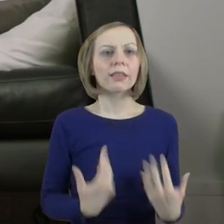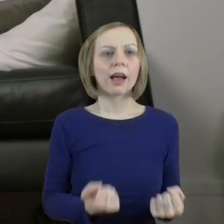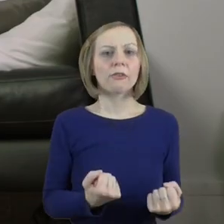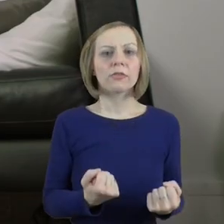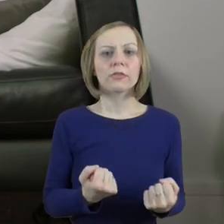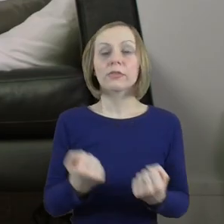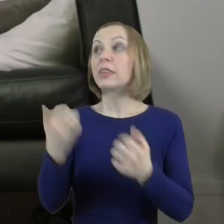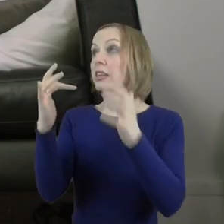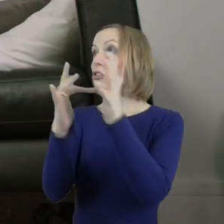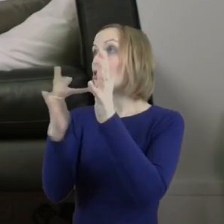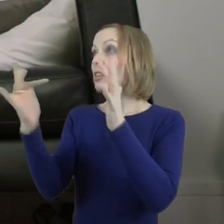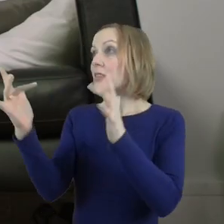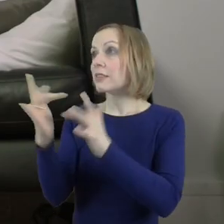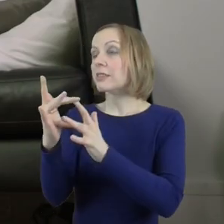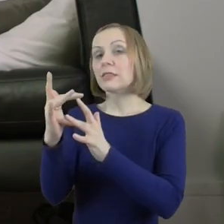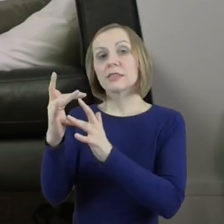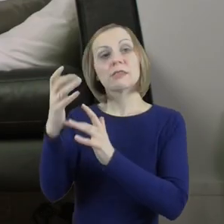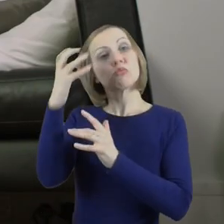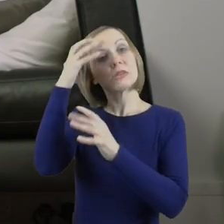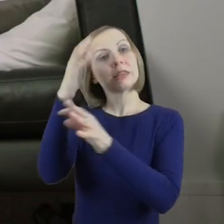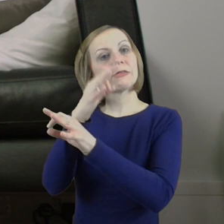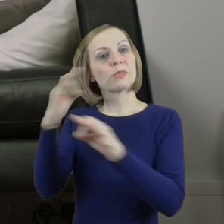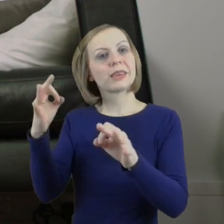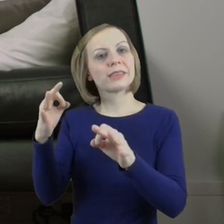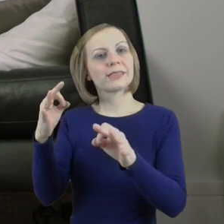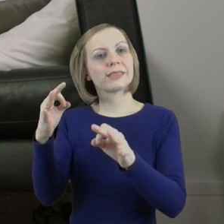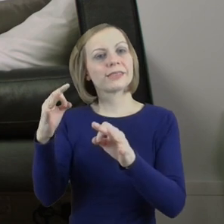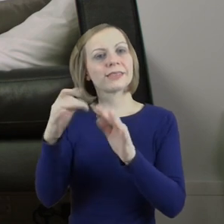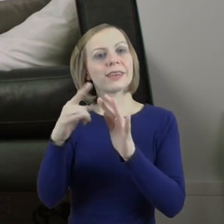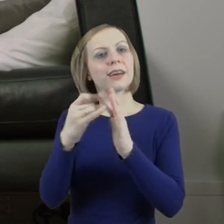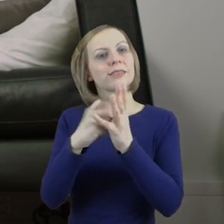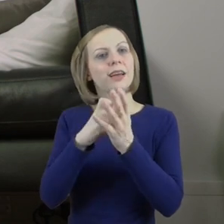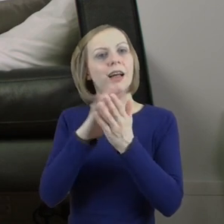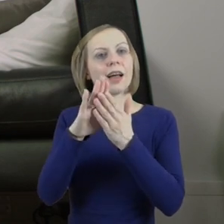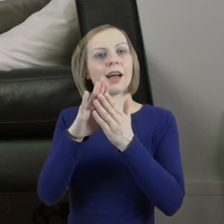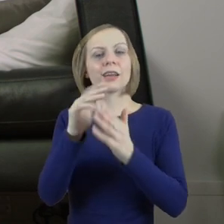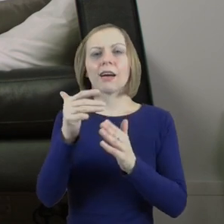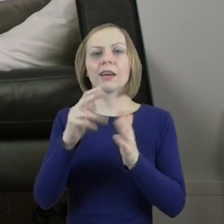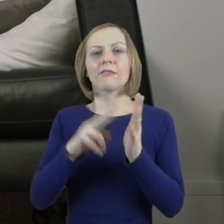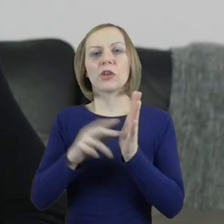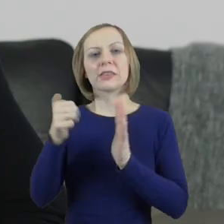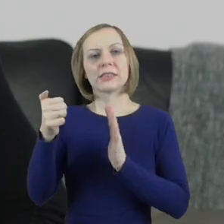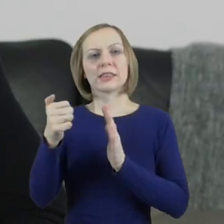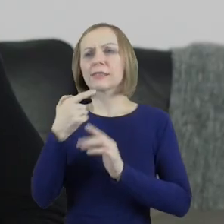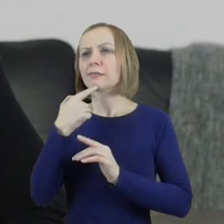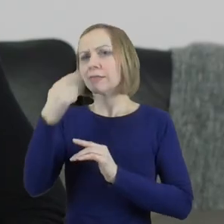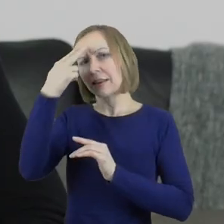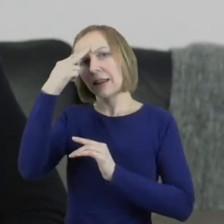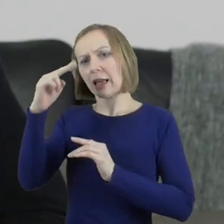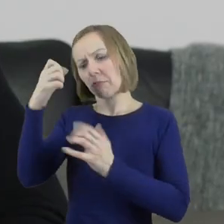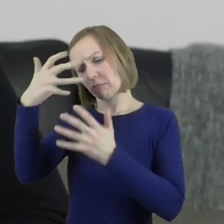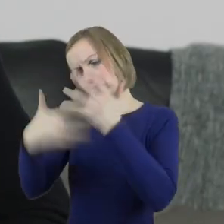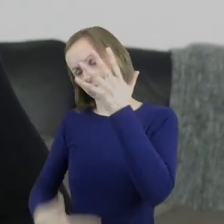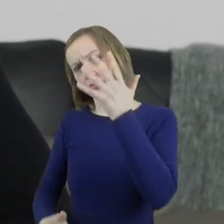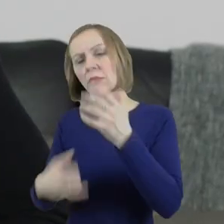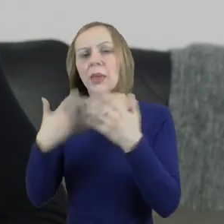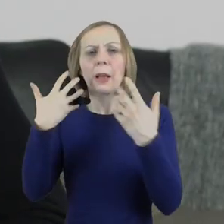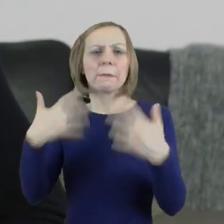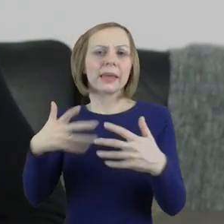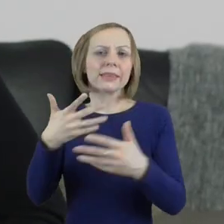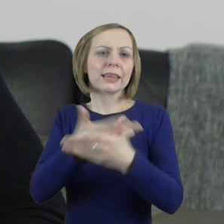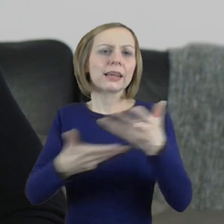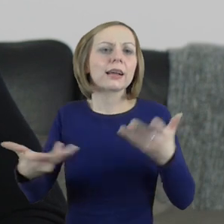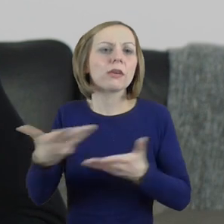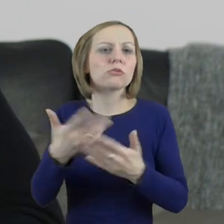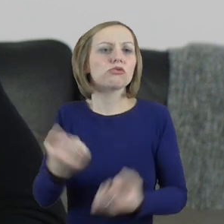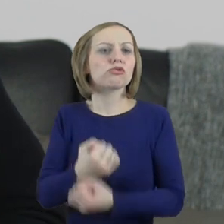is described as the Prince of Peace. Isaiah 9 verse 6 in the Message Bible version says this, his names will be Amazing